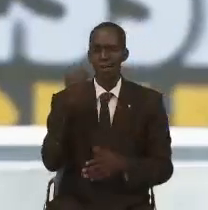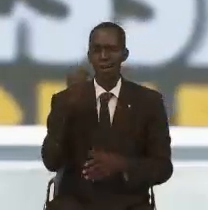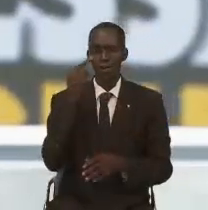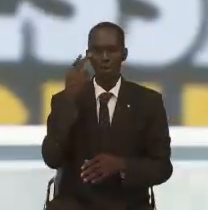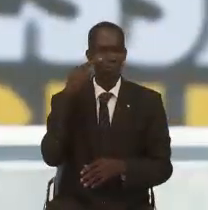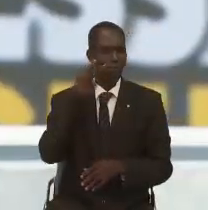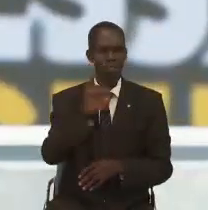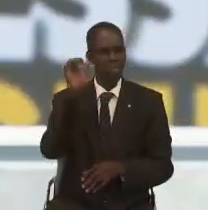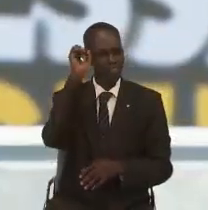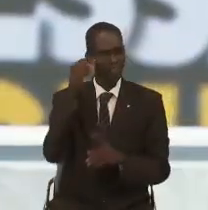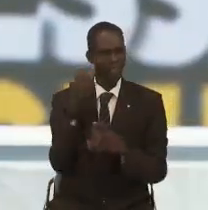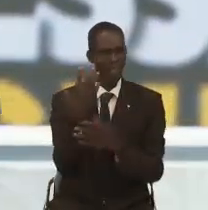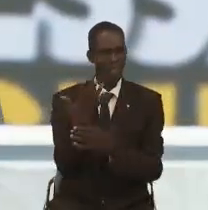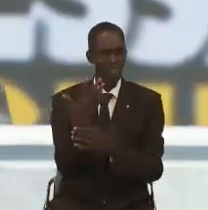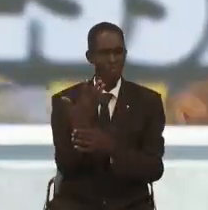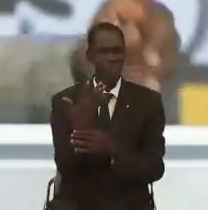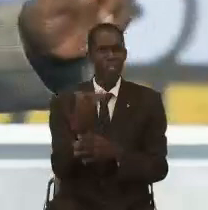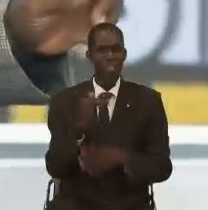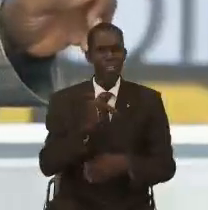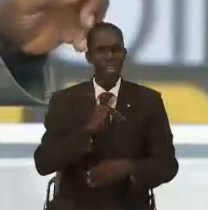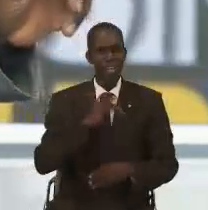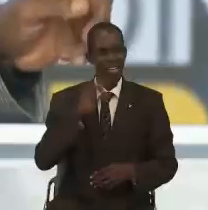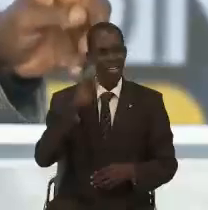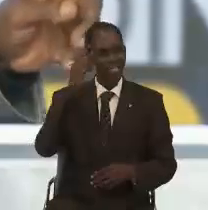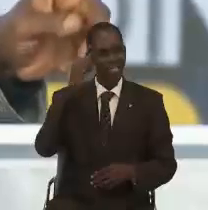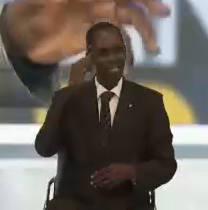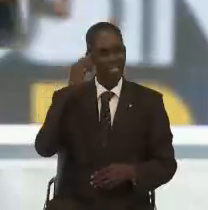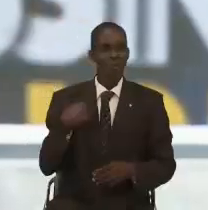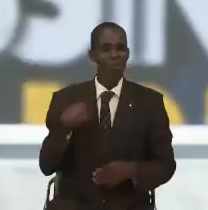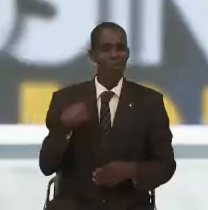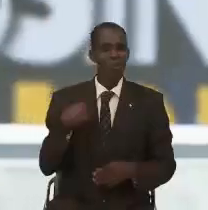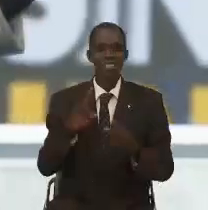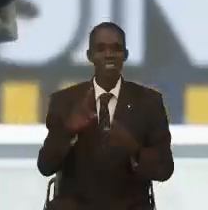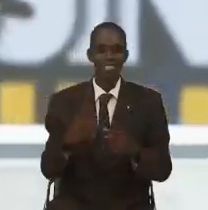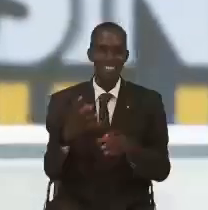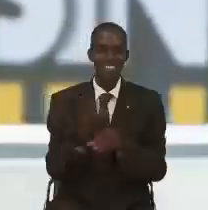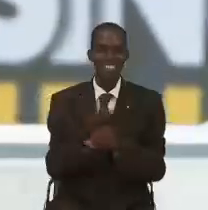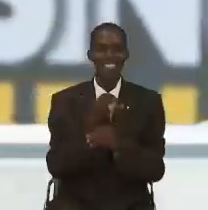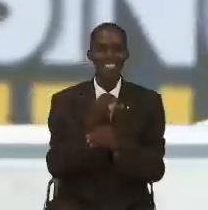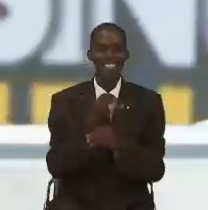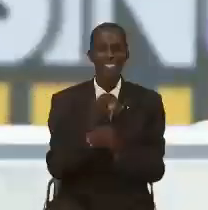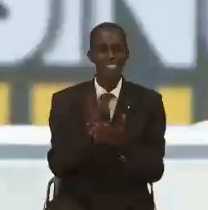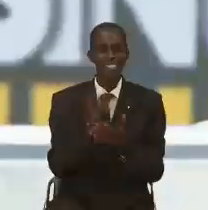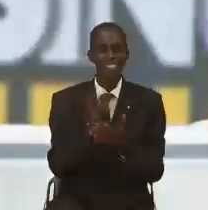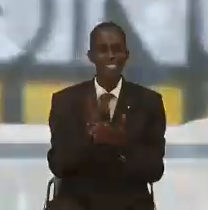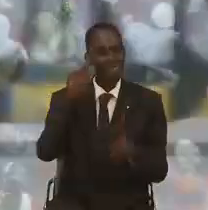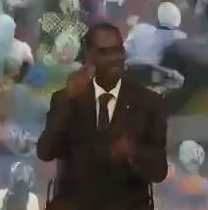my, I think we should take that man, that brother, to the world to see play.